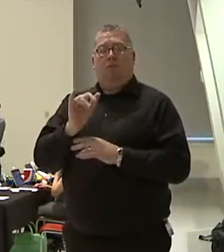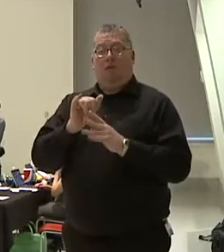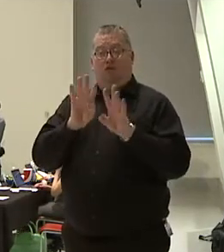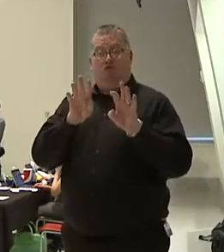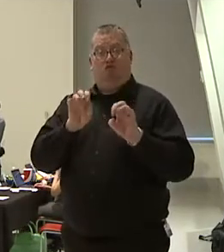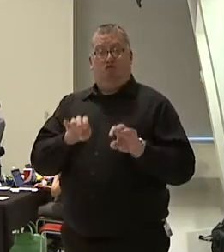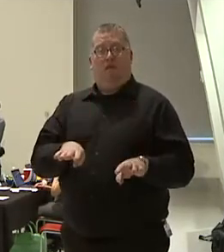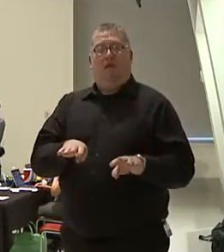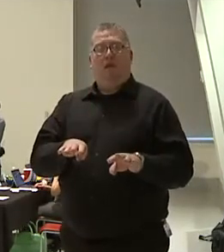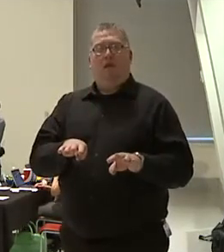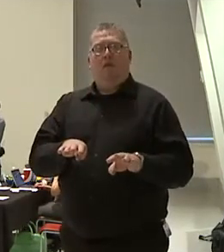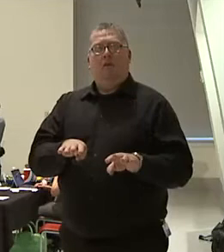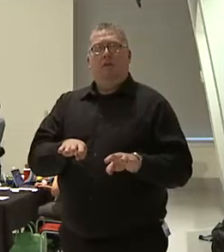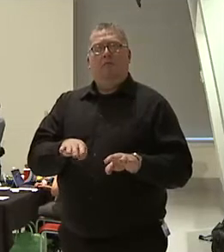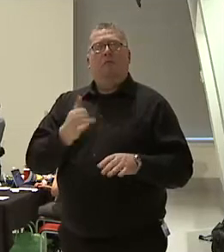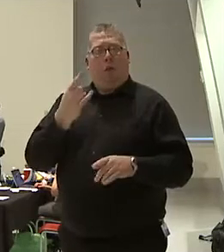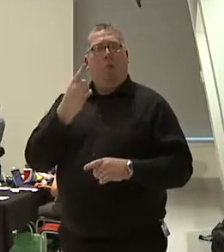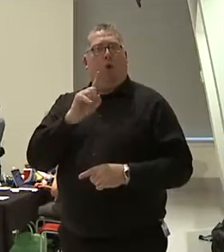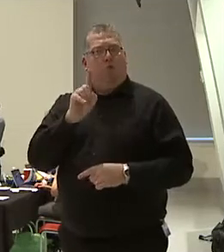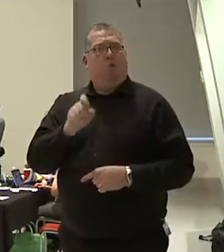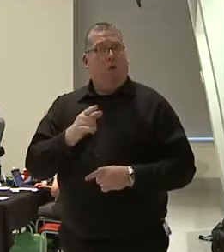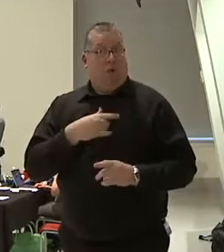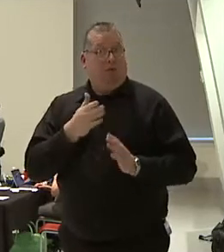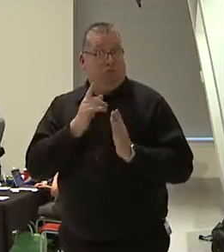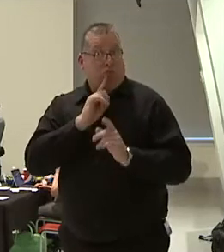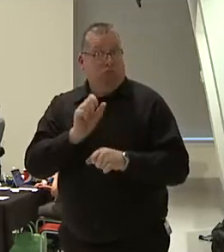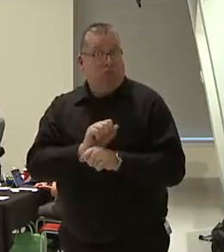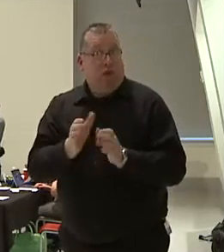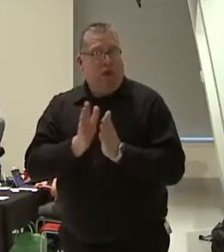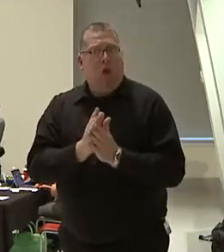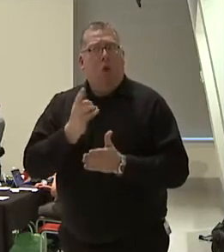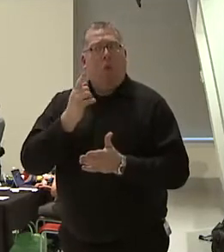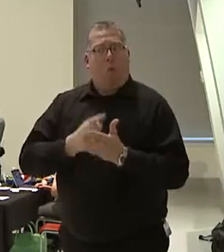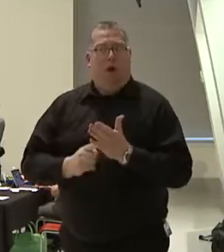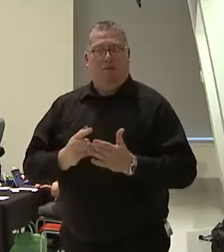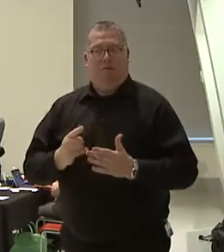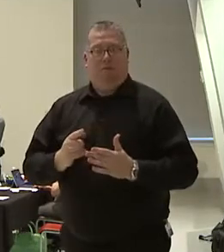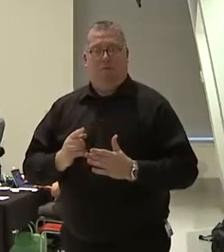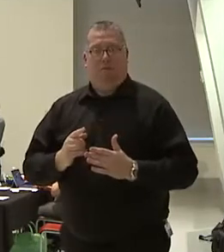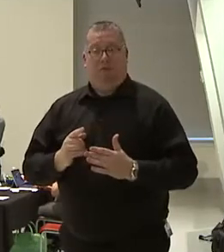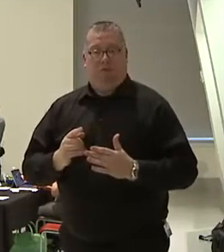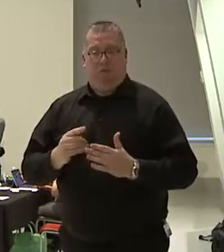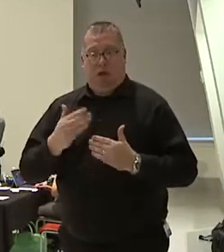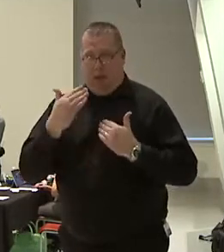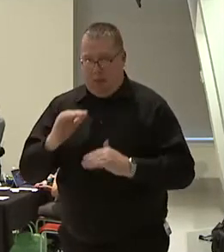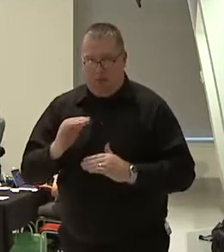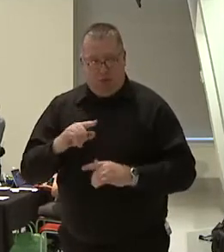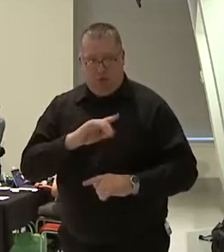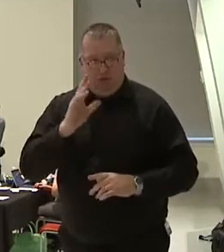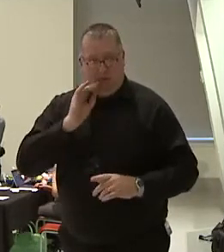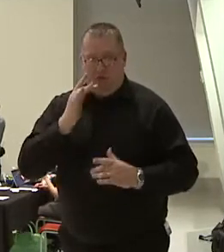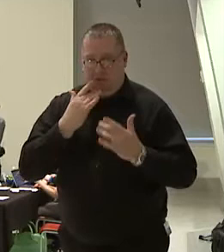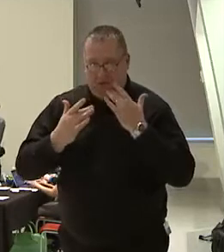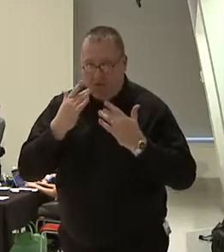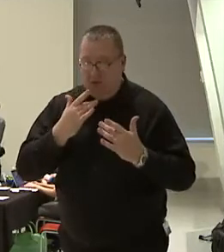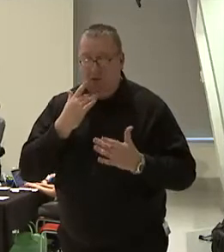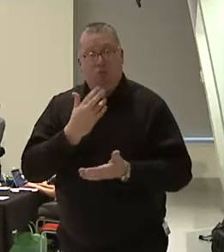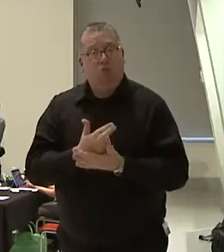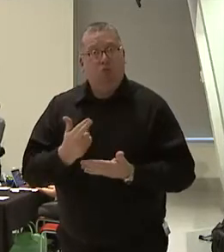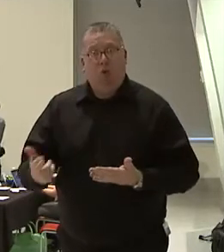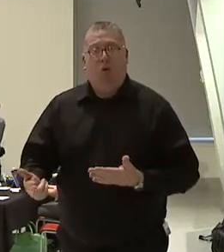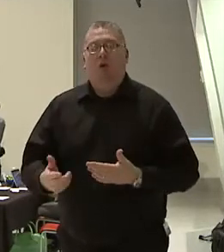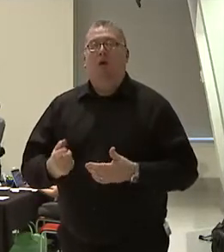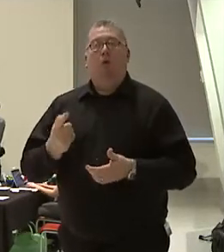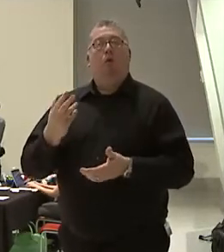surveyed exactly, you know, that was one of the questions, was what limitations do you find? And it went out to its membership. The